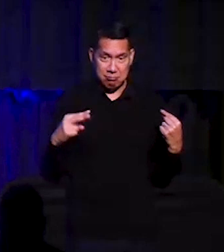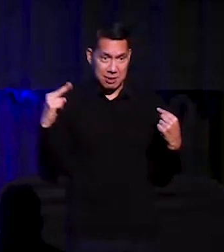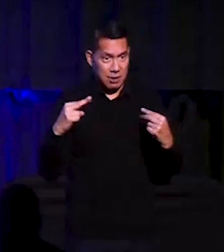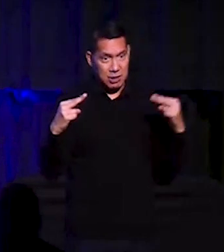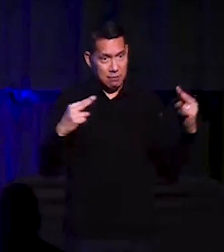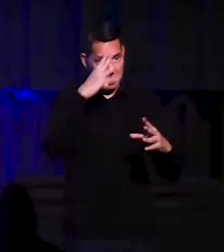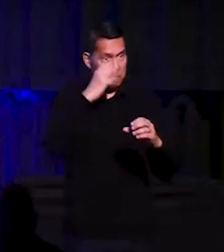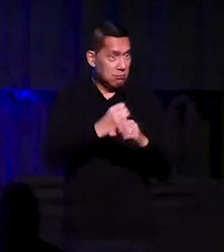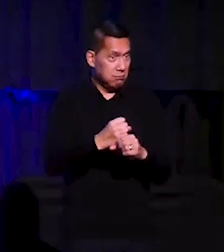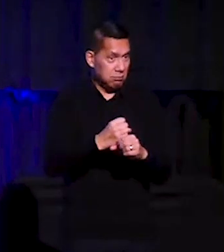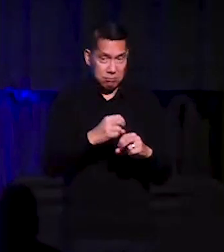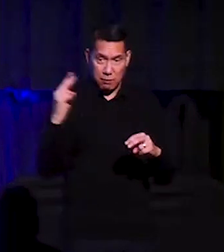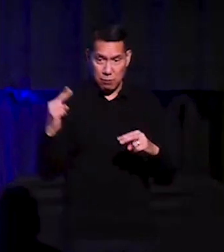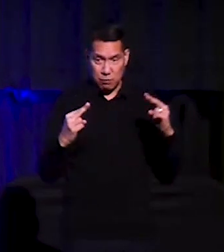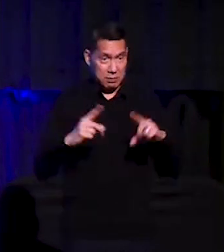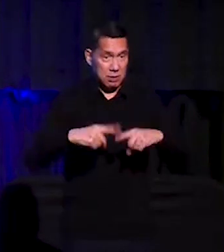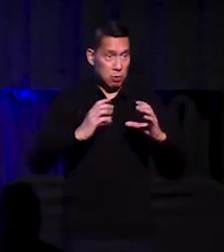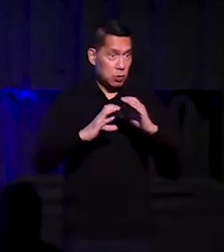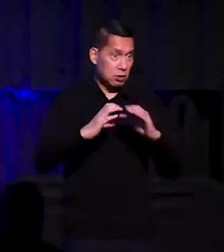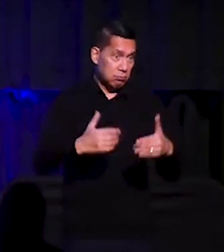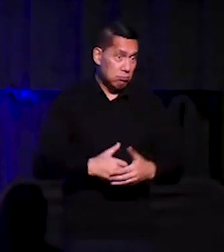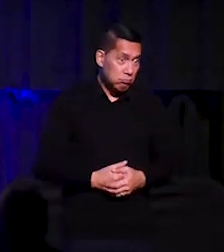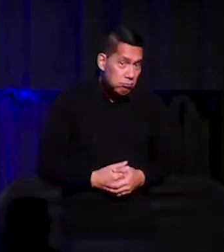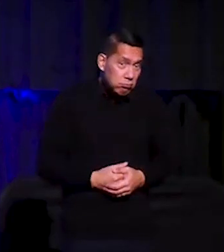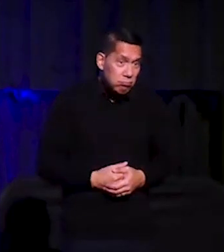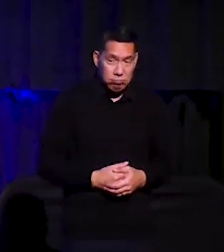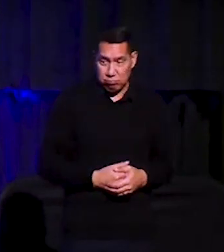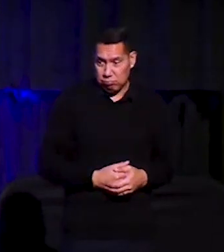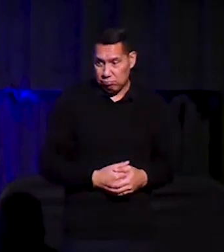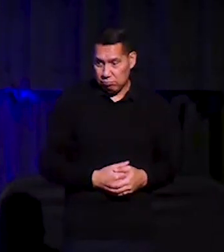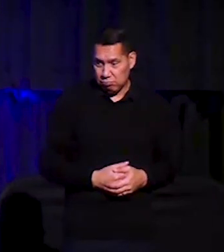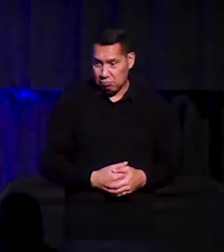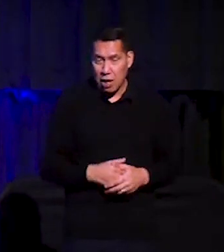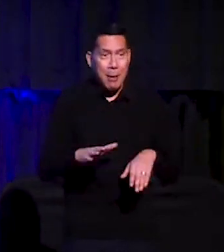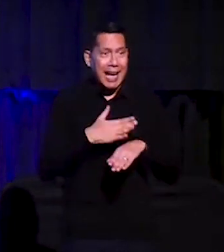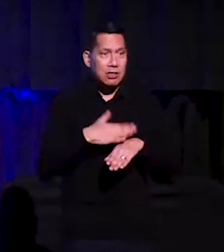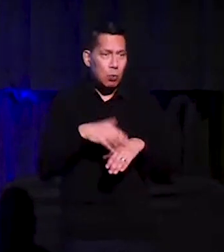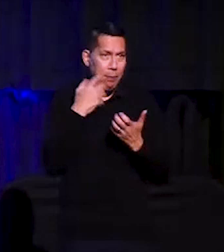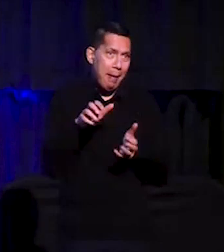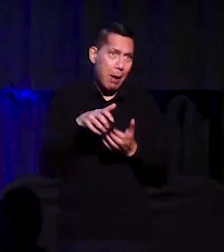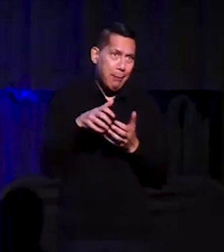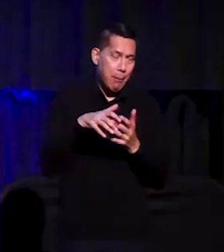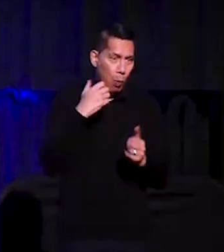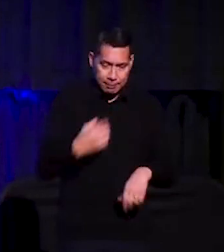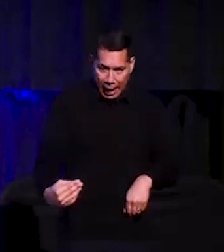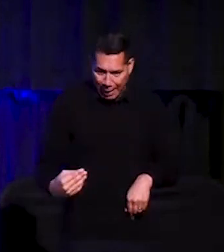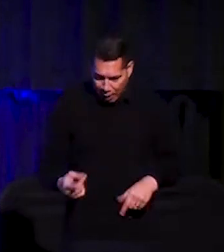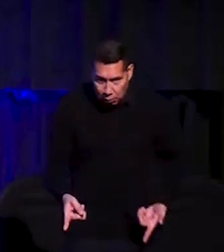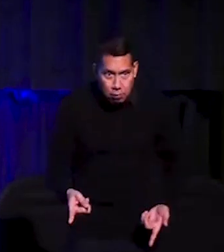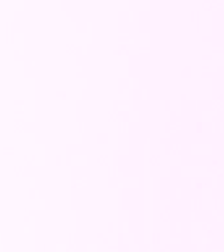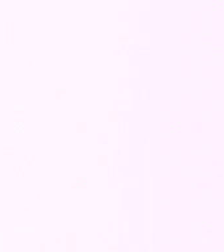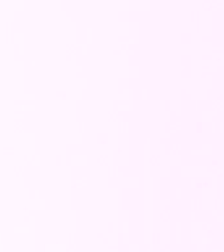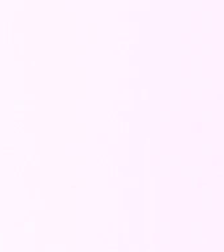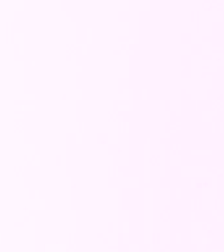of communicating. Kind of like my cats. He just freaking meows at me all the time, and I speak human language, and it's telling me